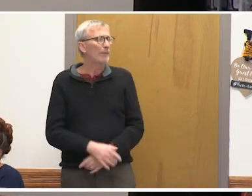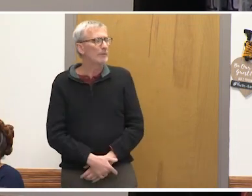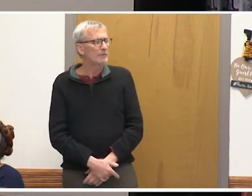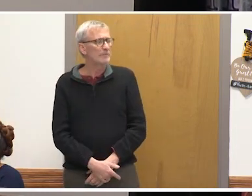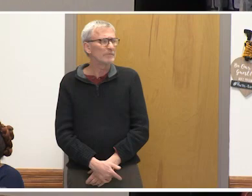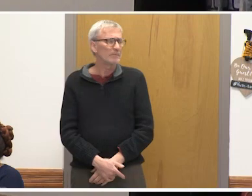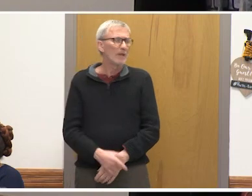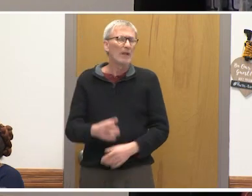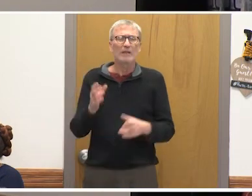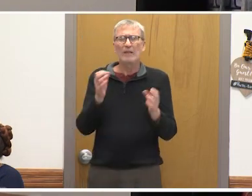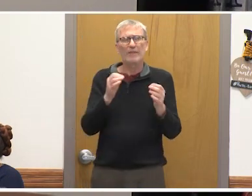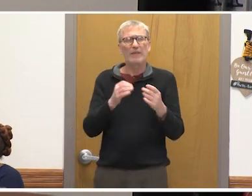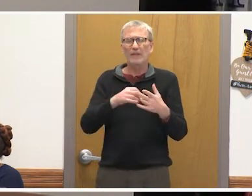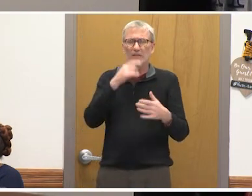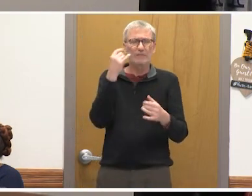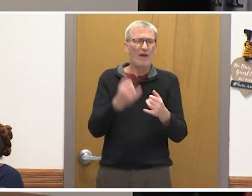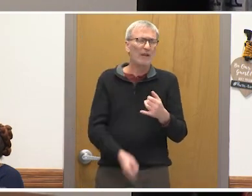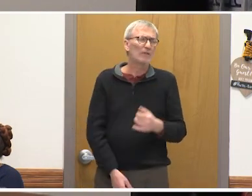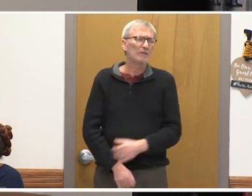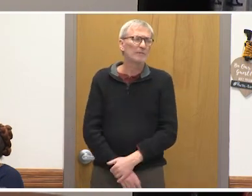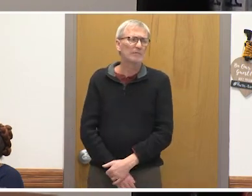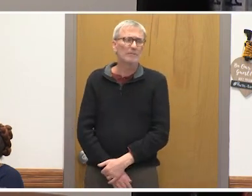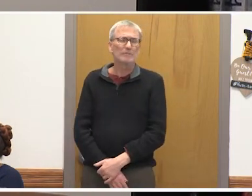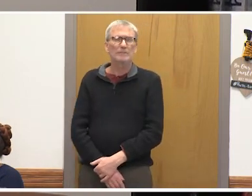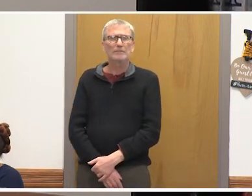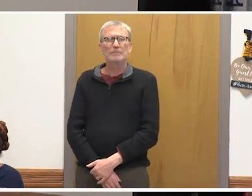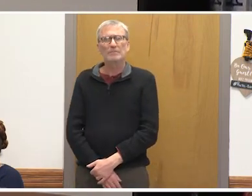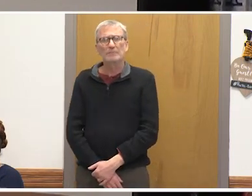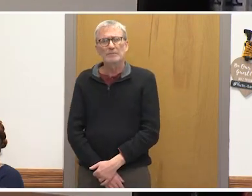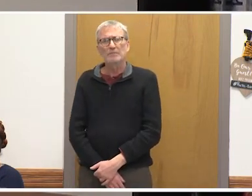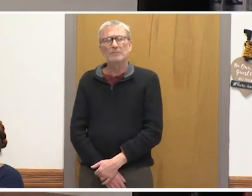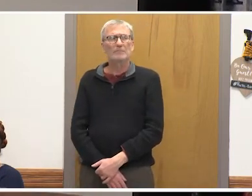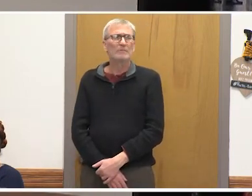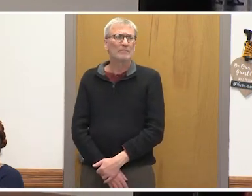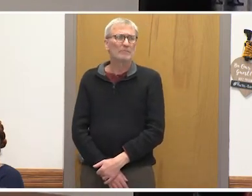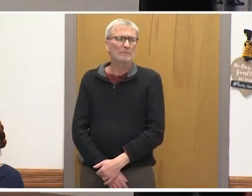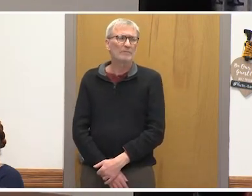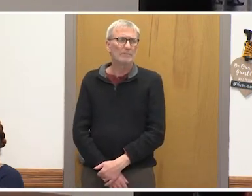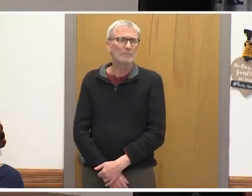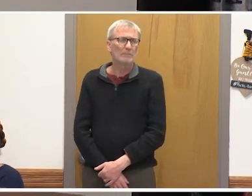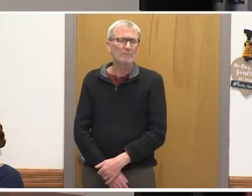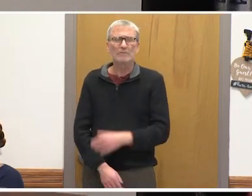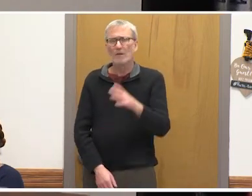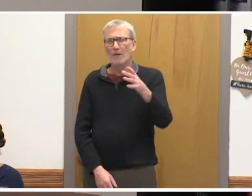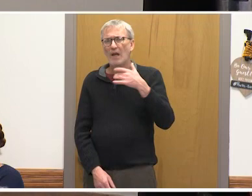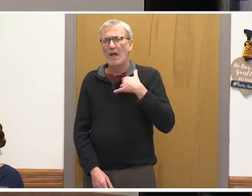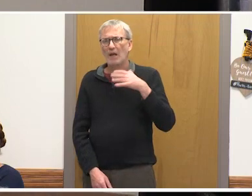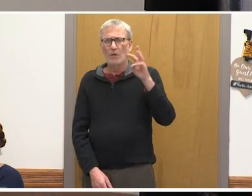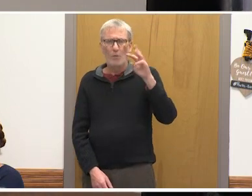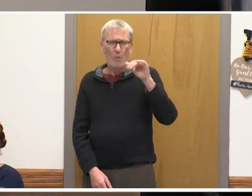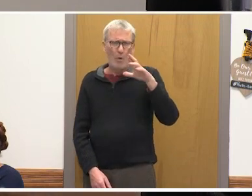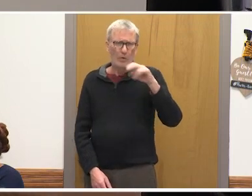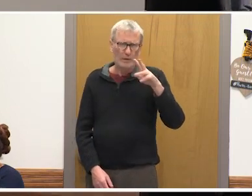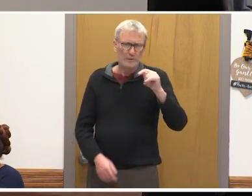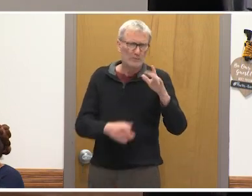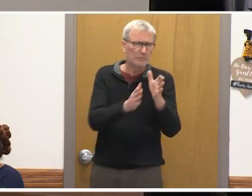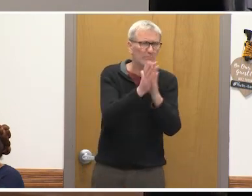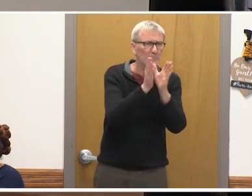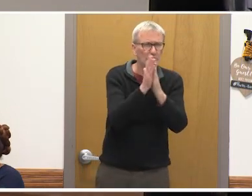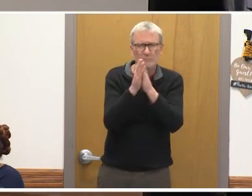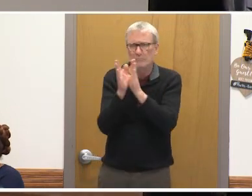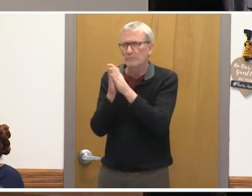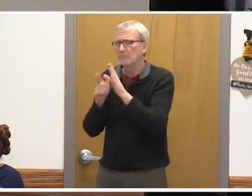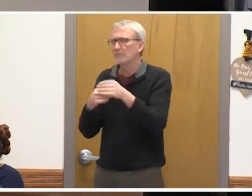nothing is final. This is our currently proposed design. We did do traffic signal warrants. We did the process